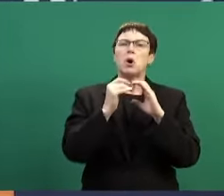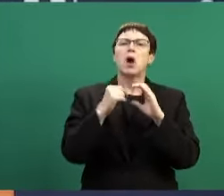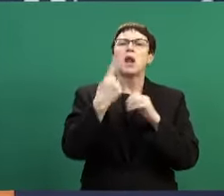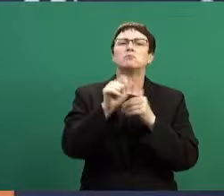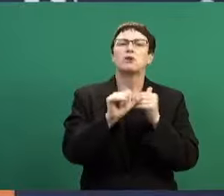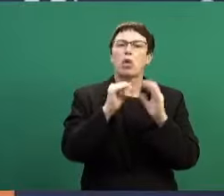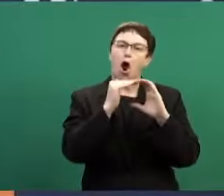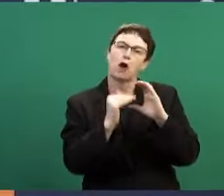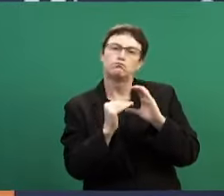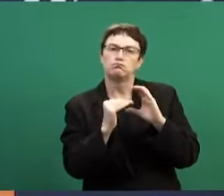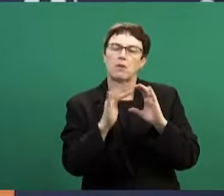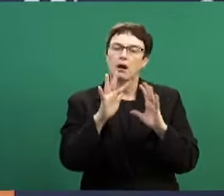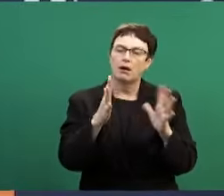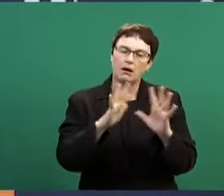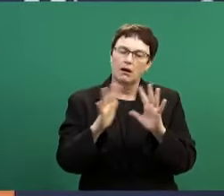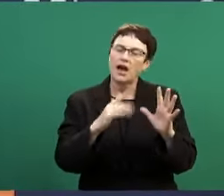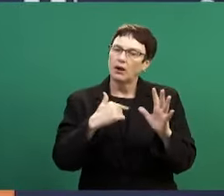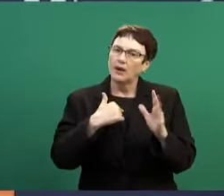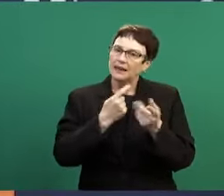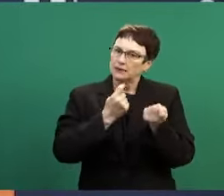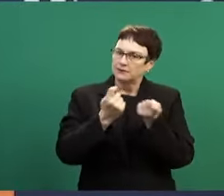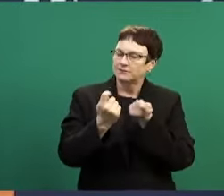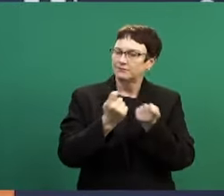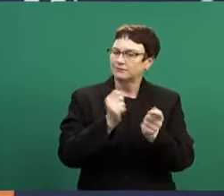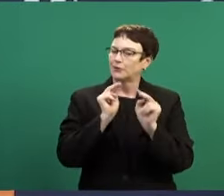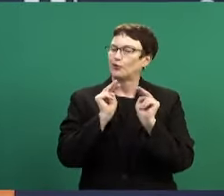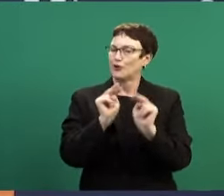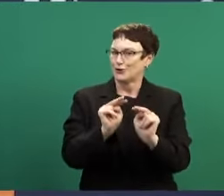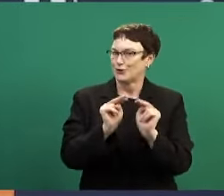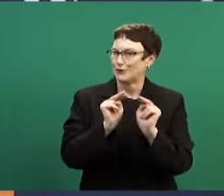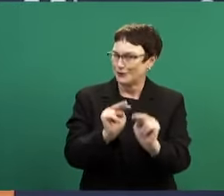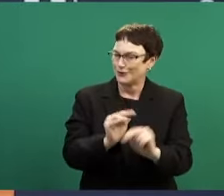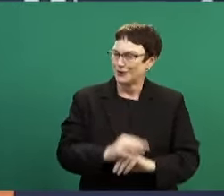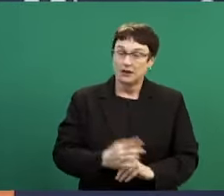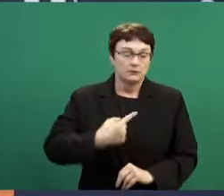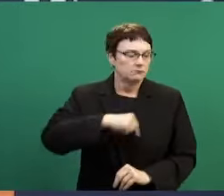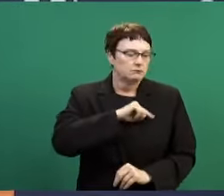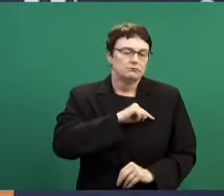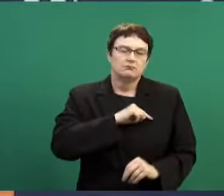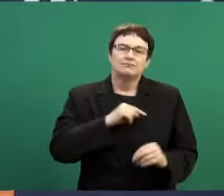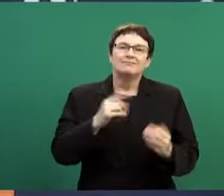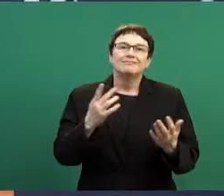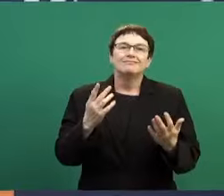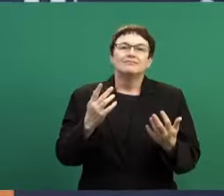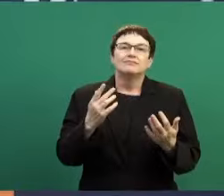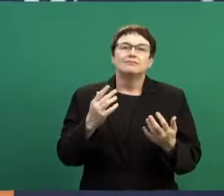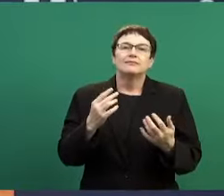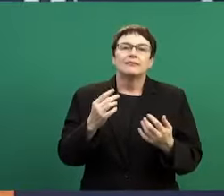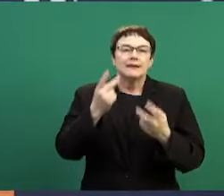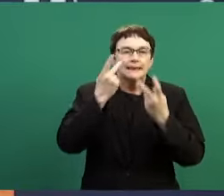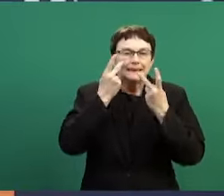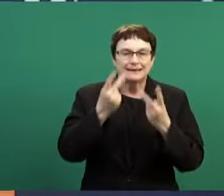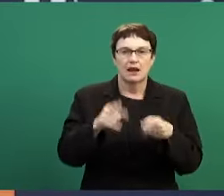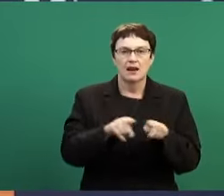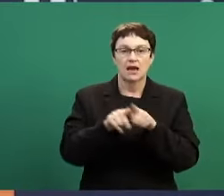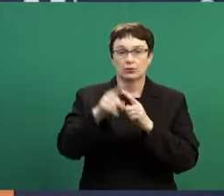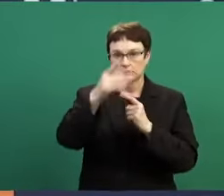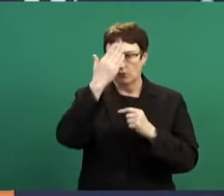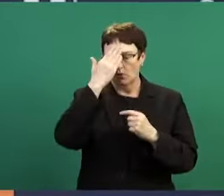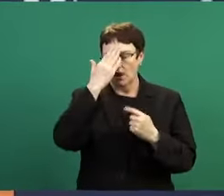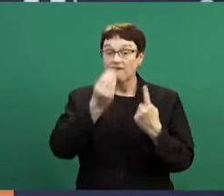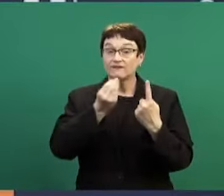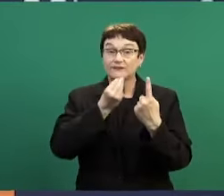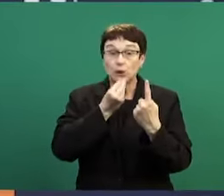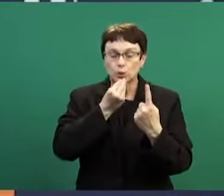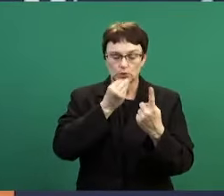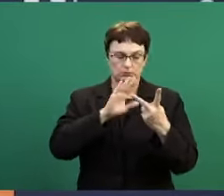measure the inflationary pressures, we try and strip out the volatile items like food and fuel